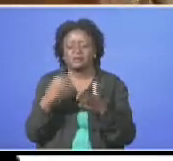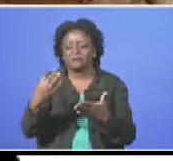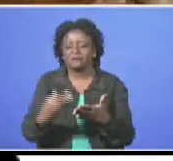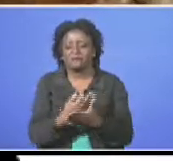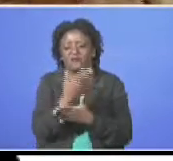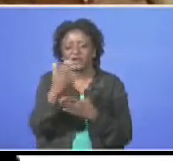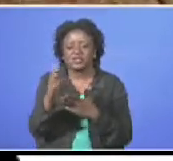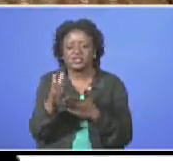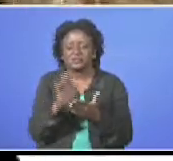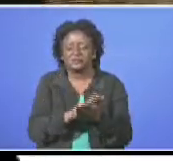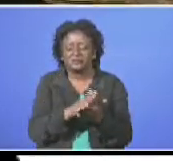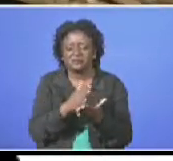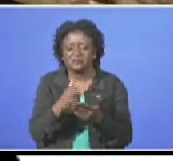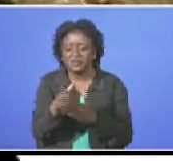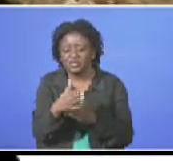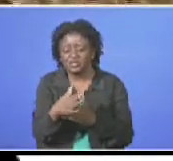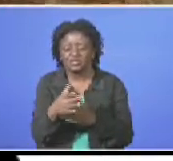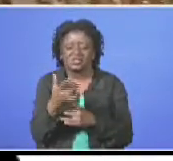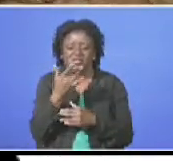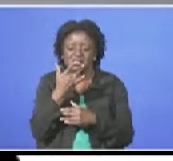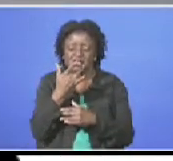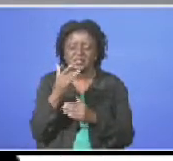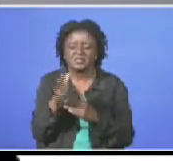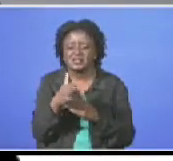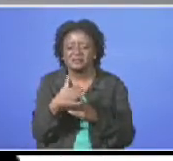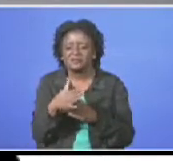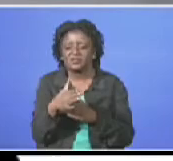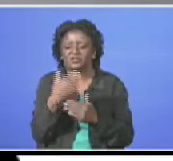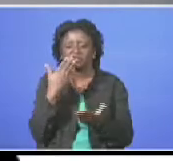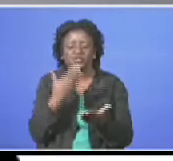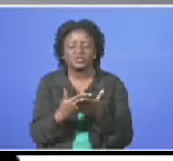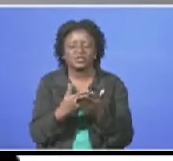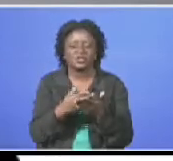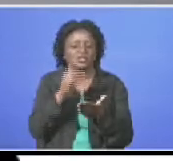fish, tasty fish, and good